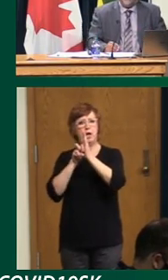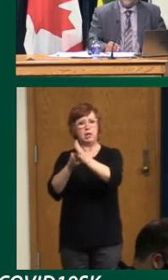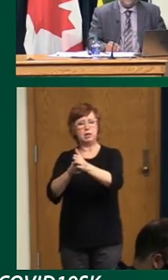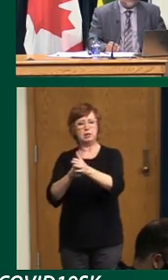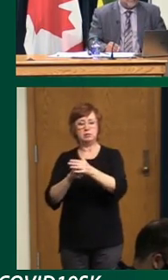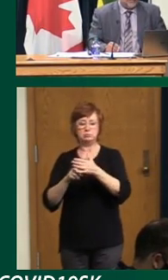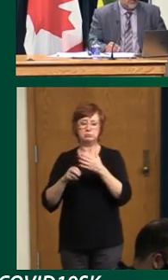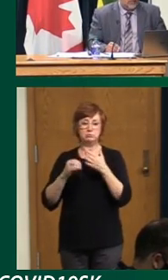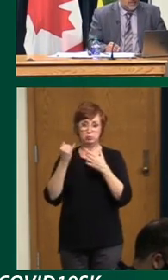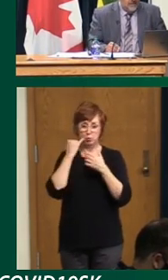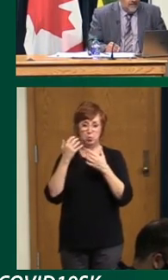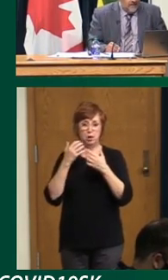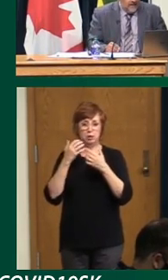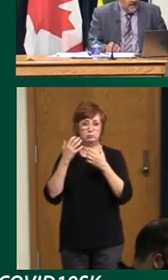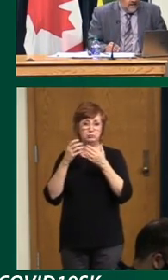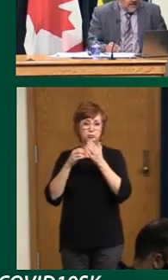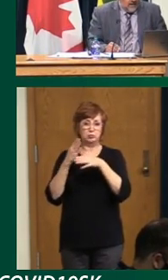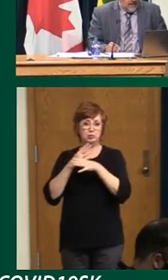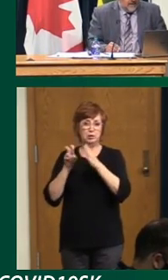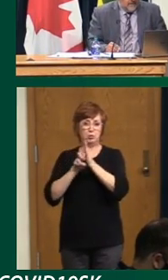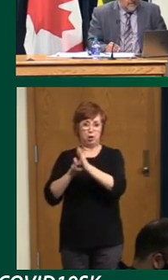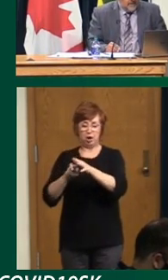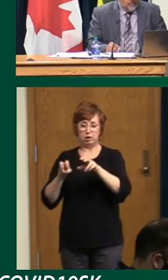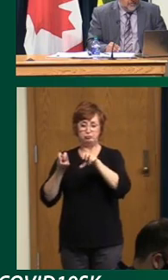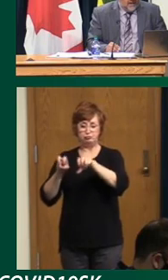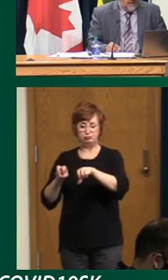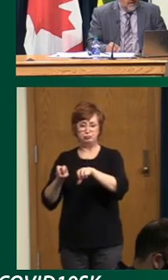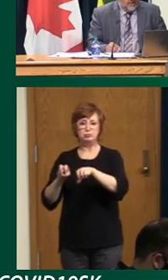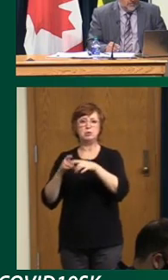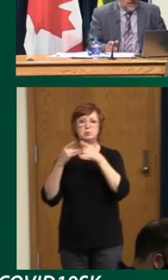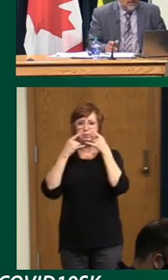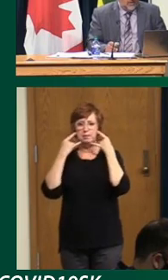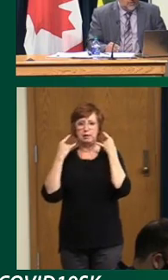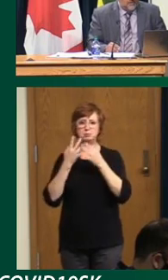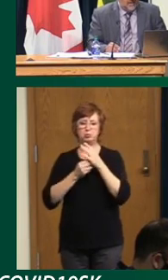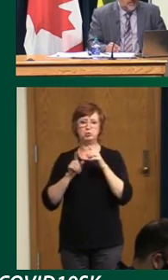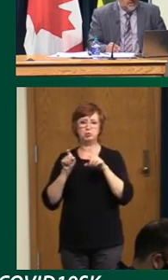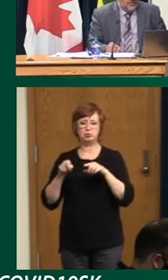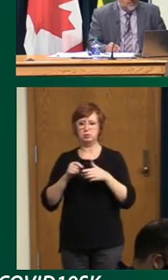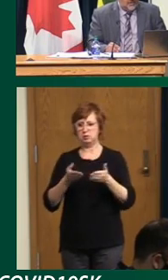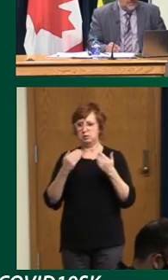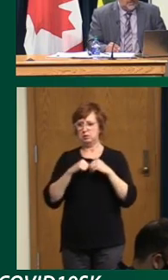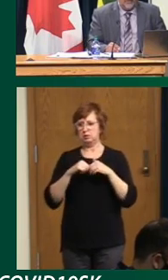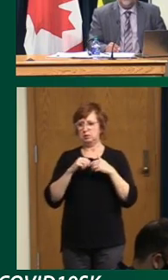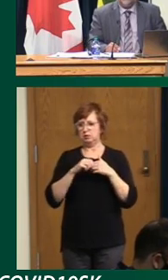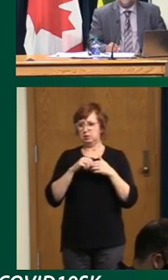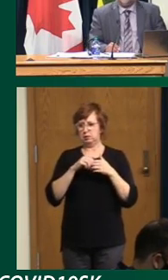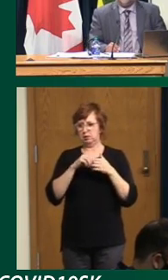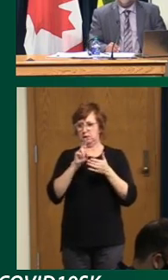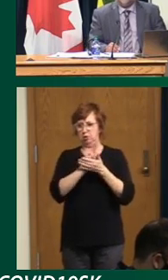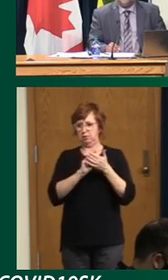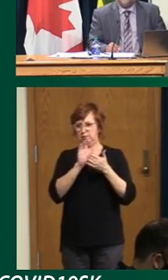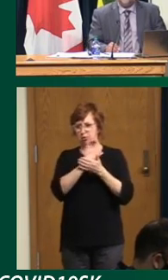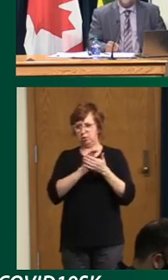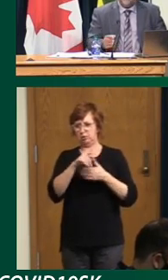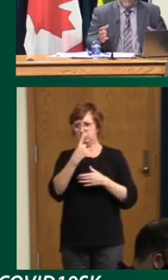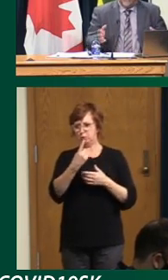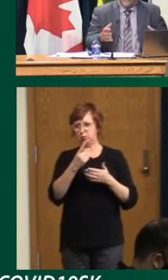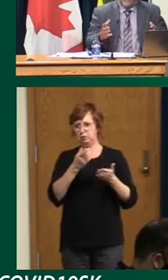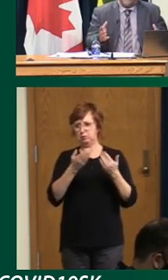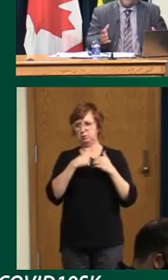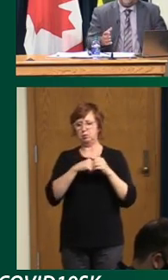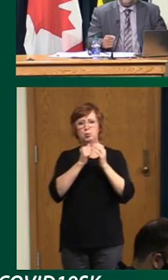diagonally in a car if you must carpool. We've had 1 in a post-secondary institution, 3 in places of worship. So